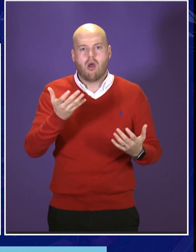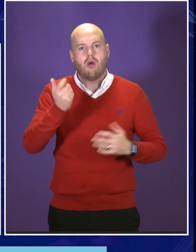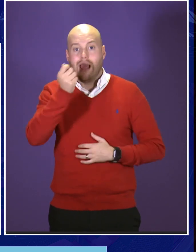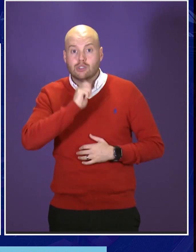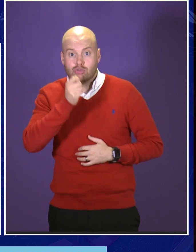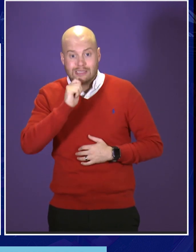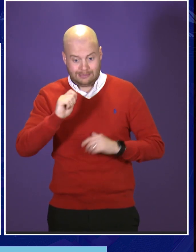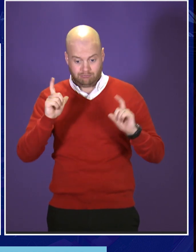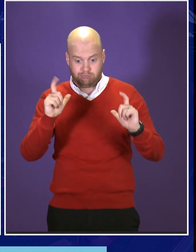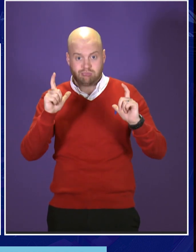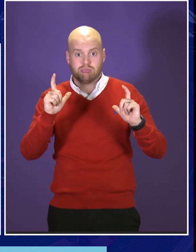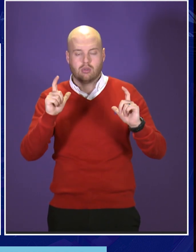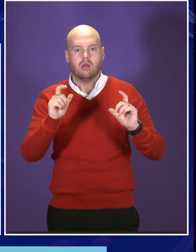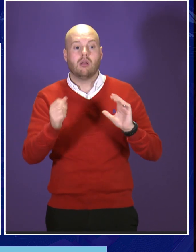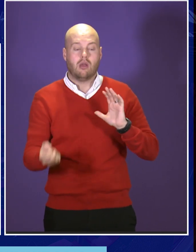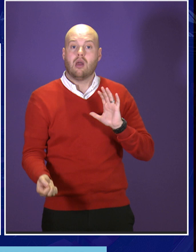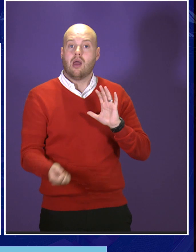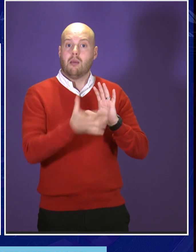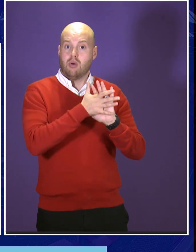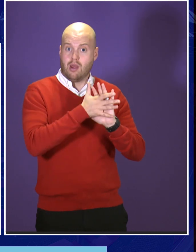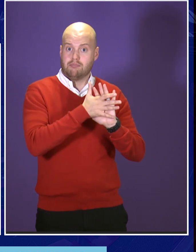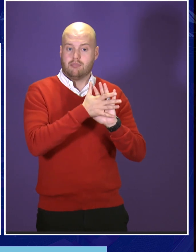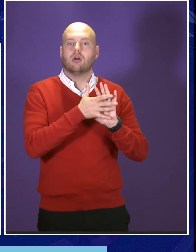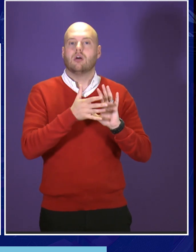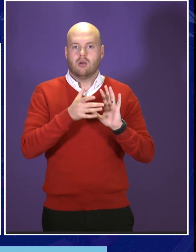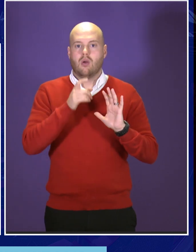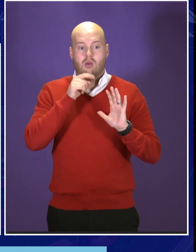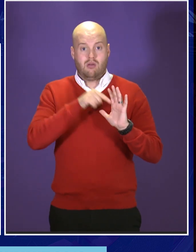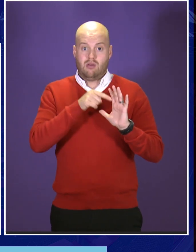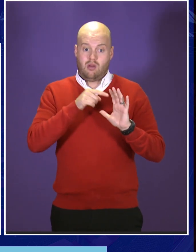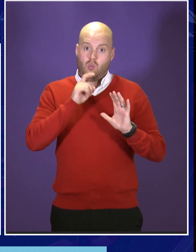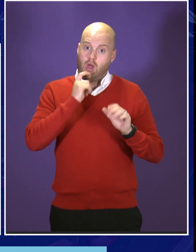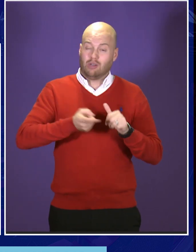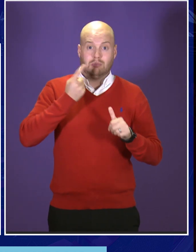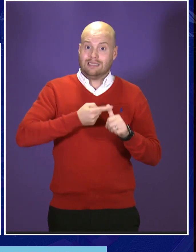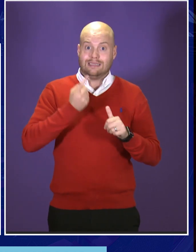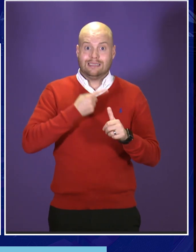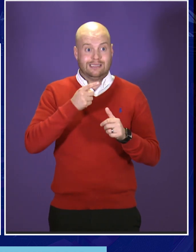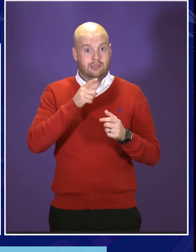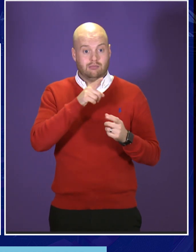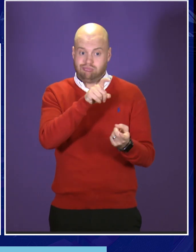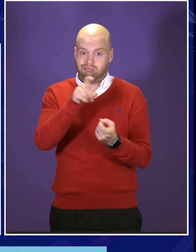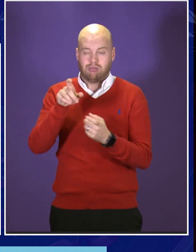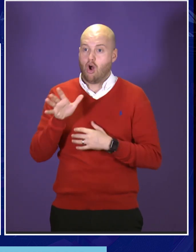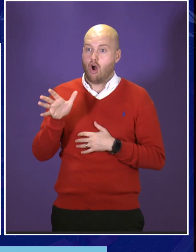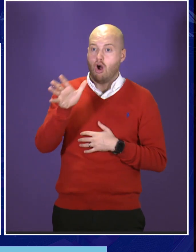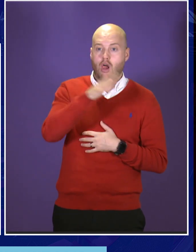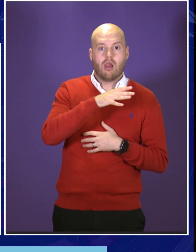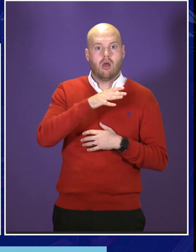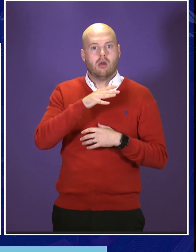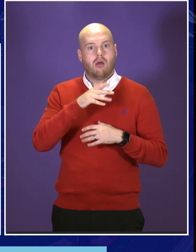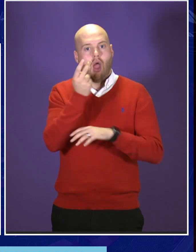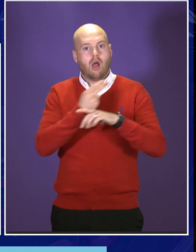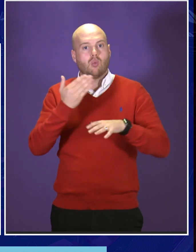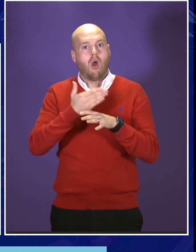to the app, and it will pull up, out of the 7 million paintings on the platform, it will pull up all of the artworks that match that color palette. And then you